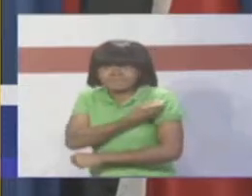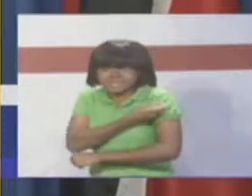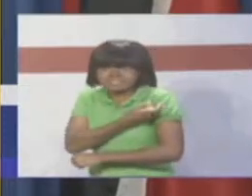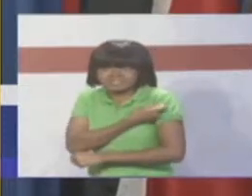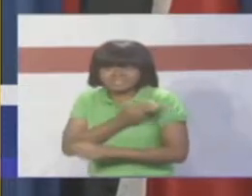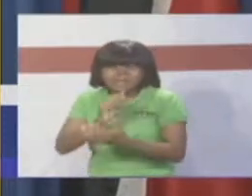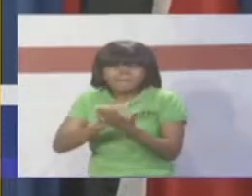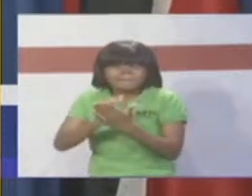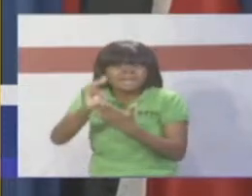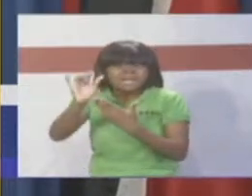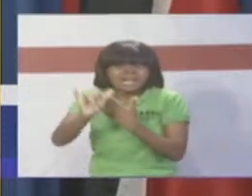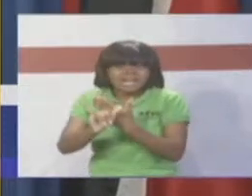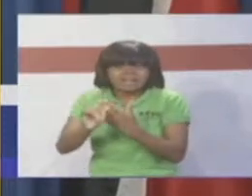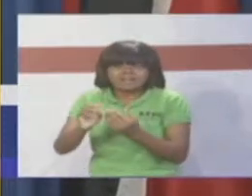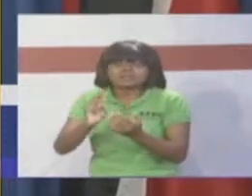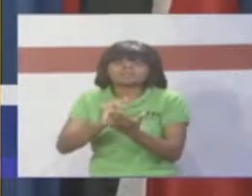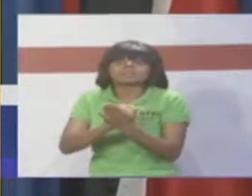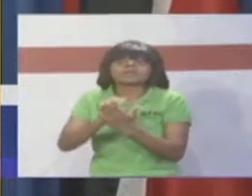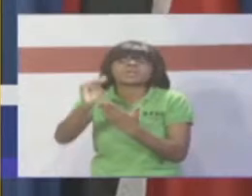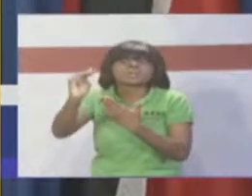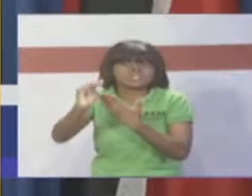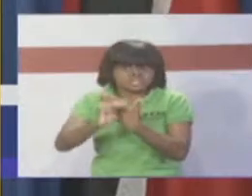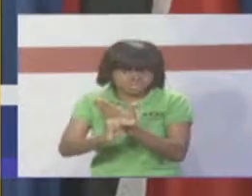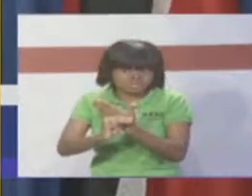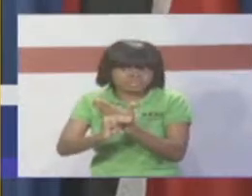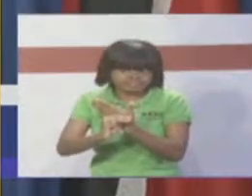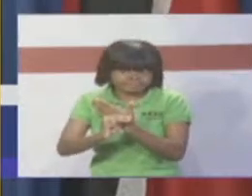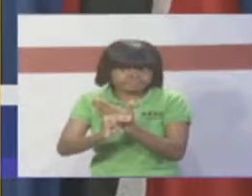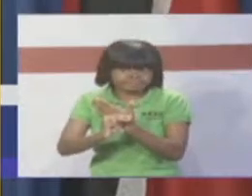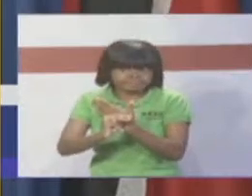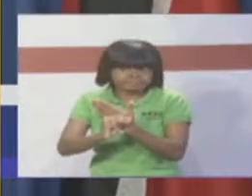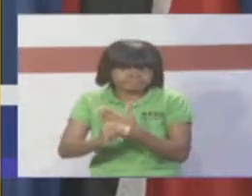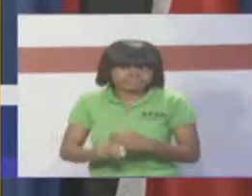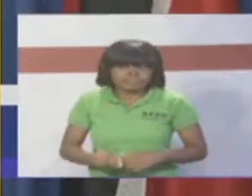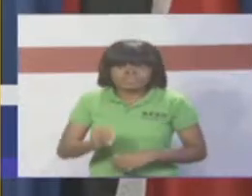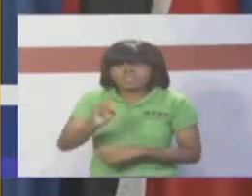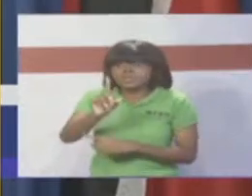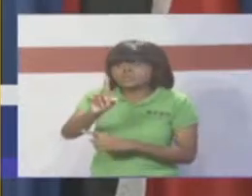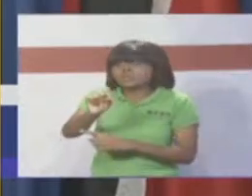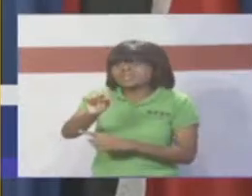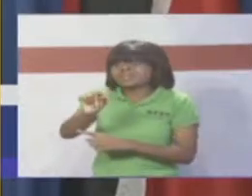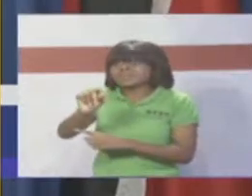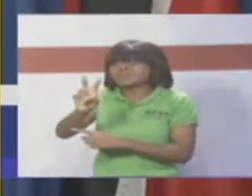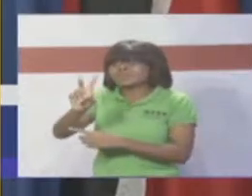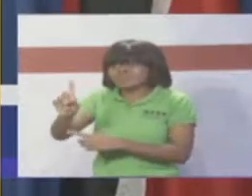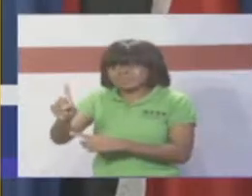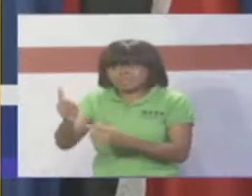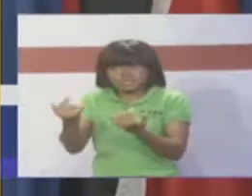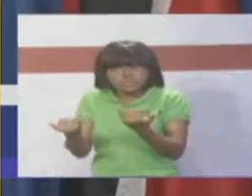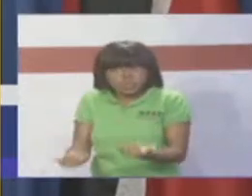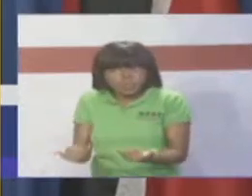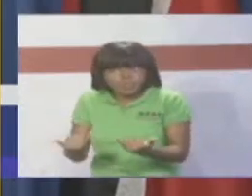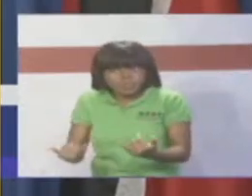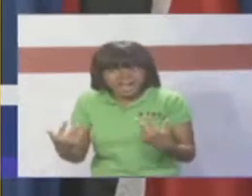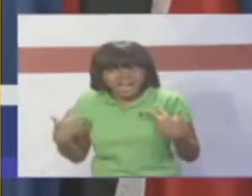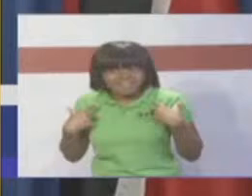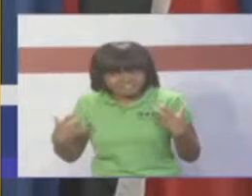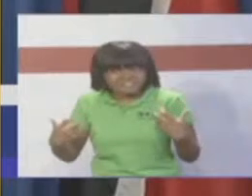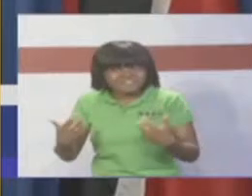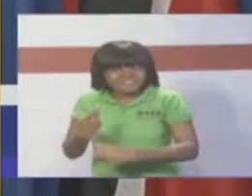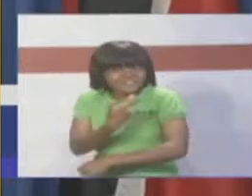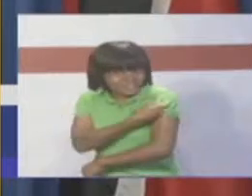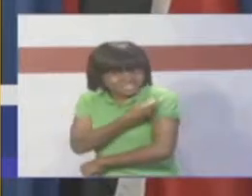went through turning gears. We eventually got vaccines. Now we have vaccines. That conversation is now